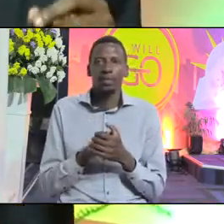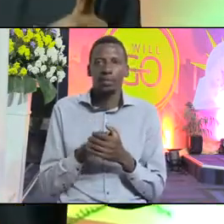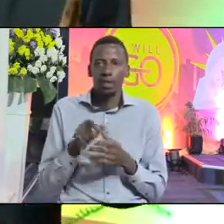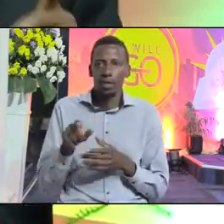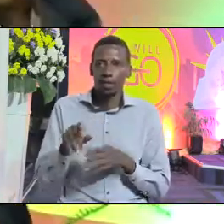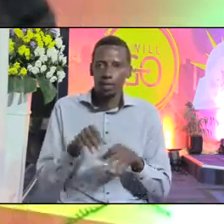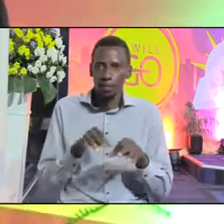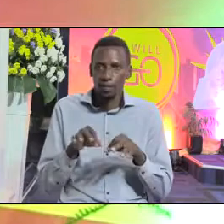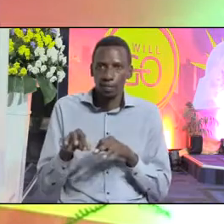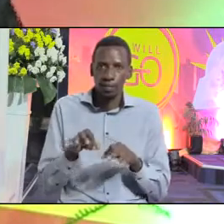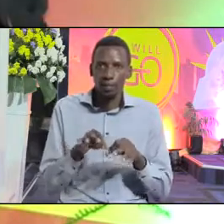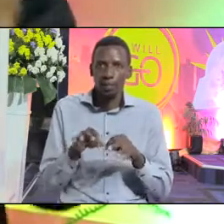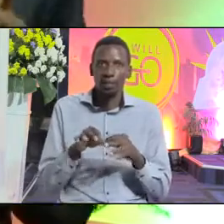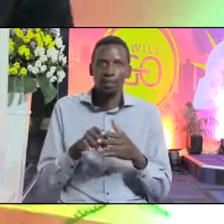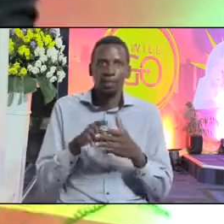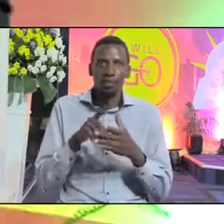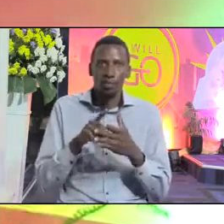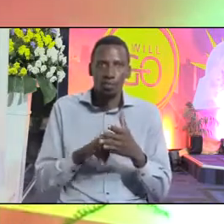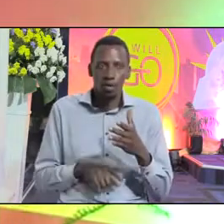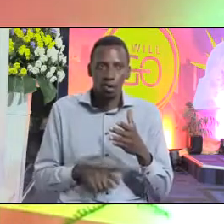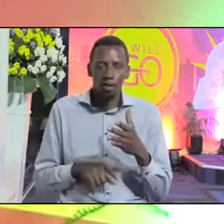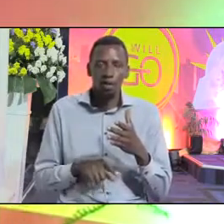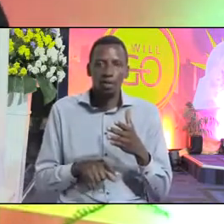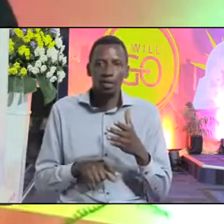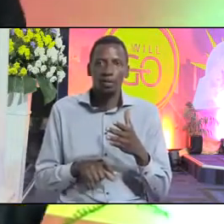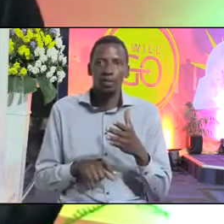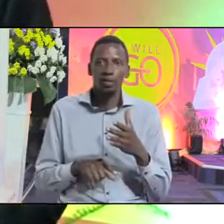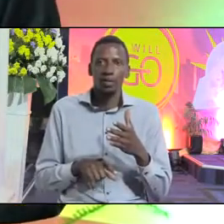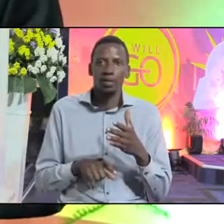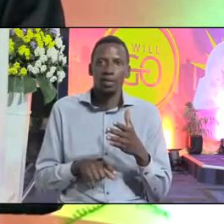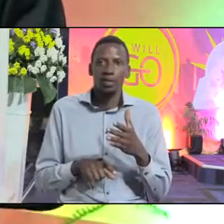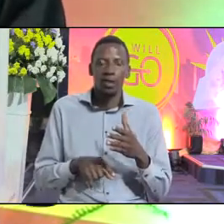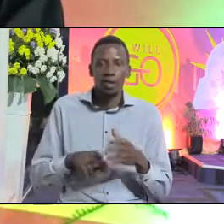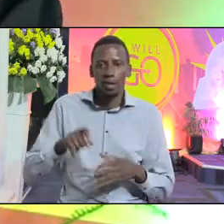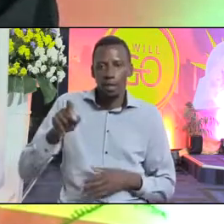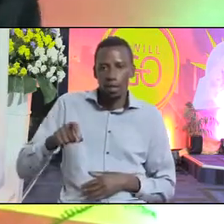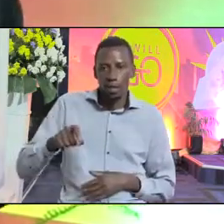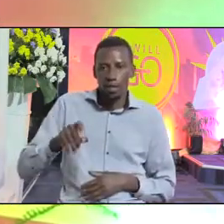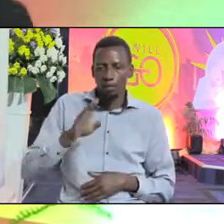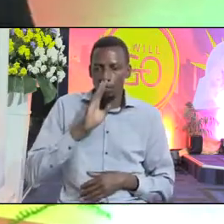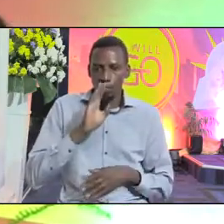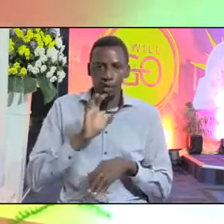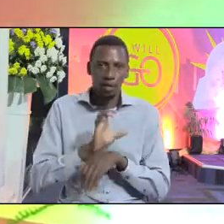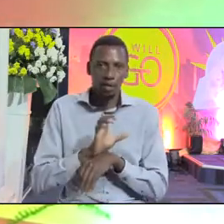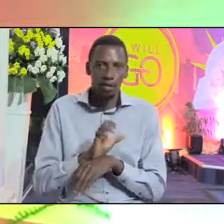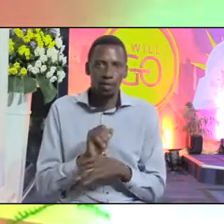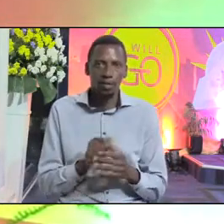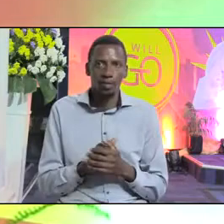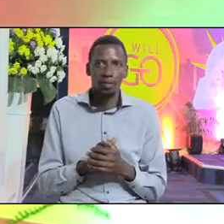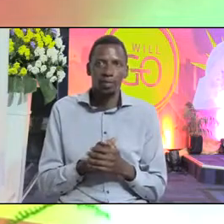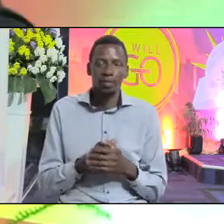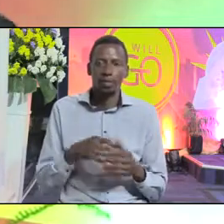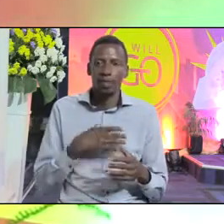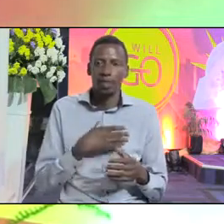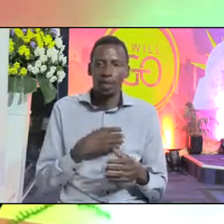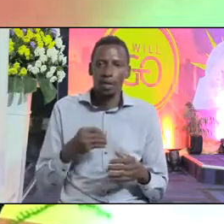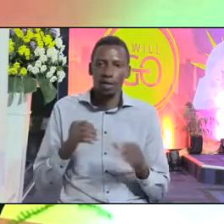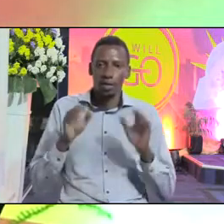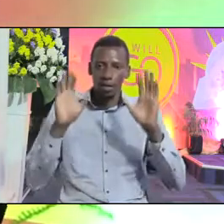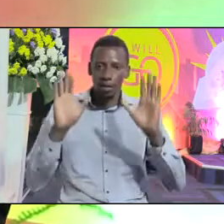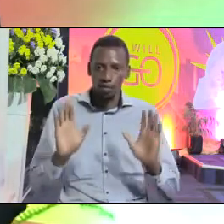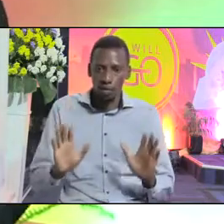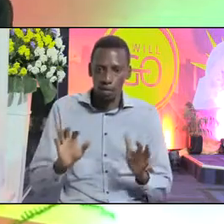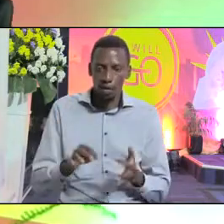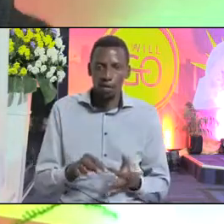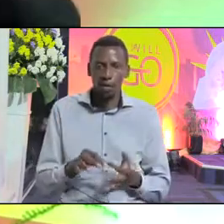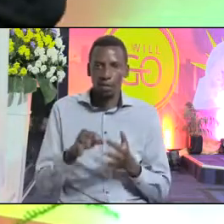He defines what it is and means to be a church and the importance and